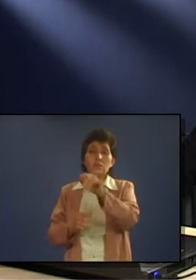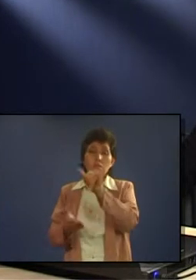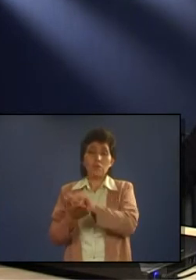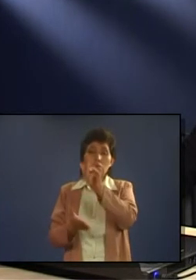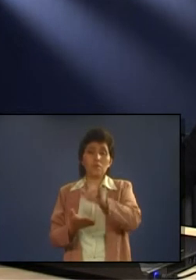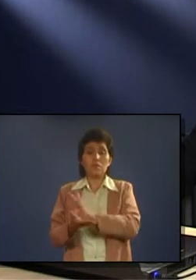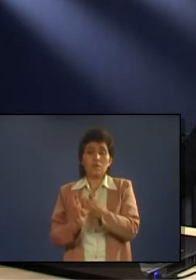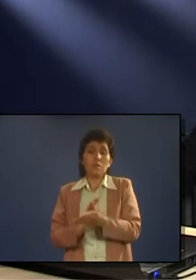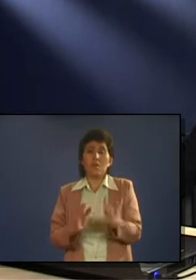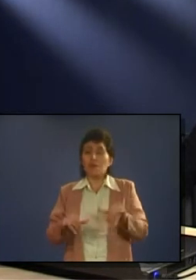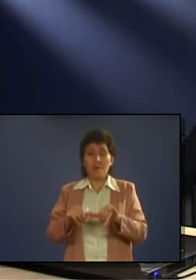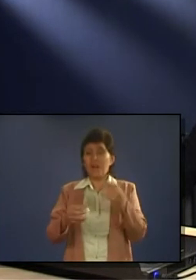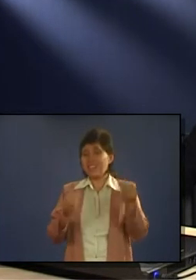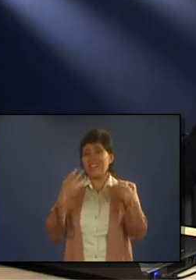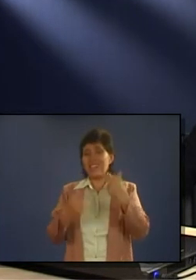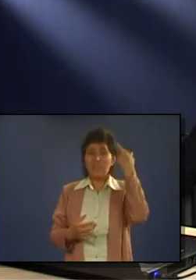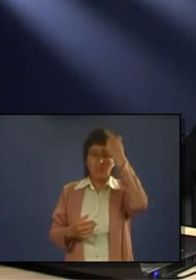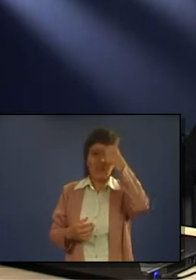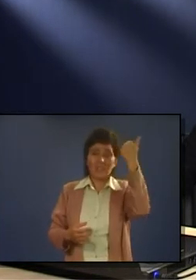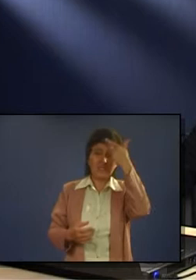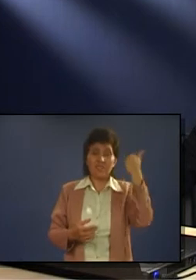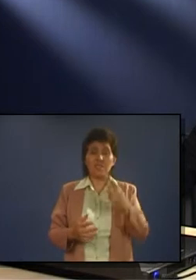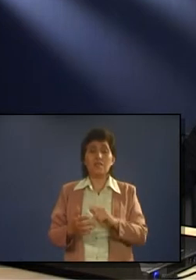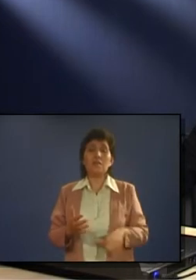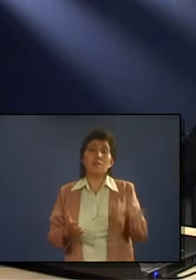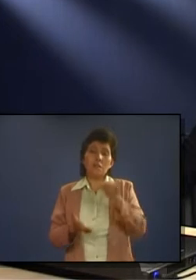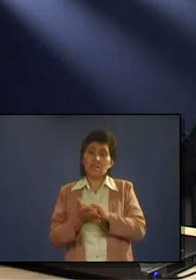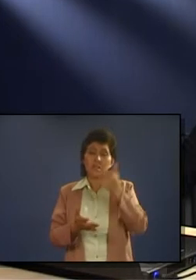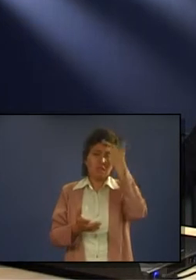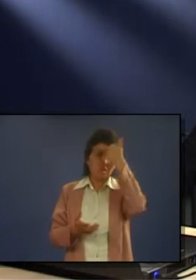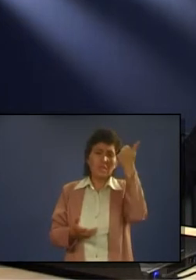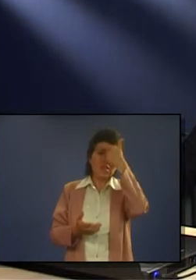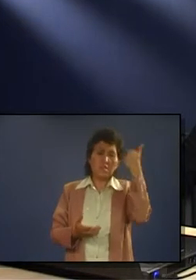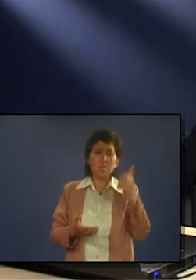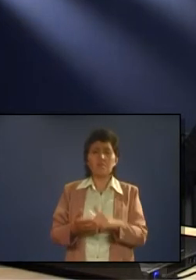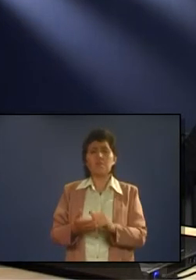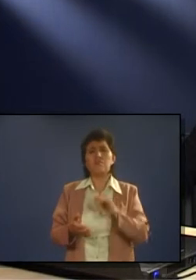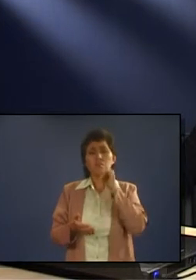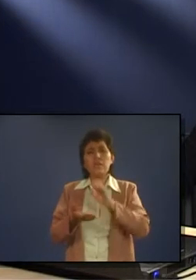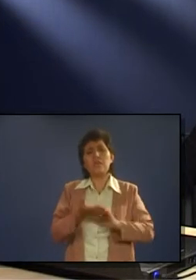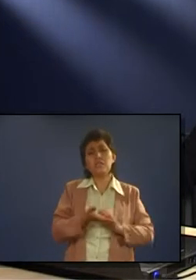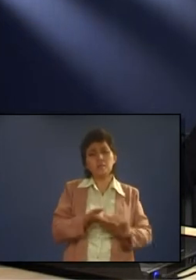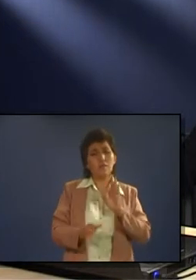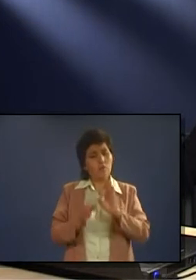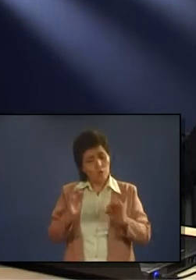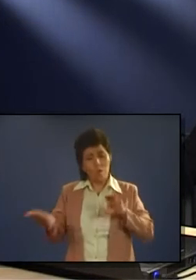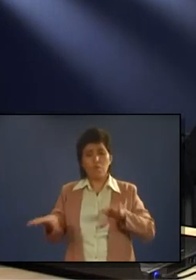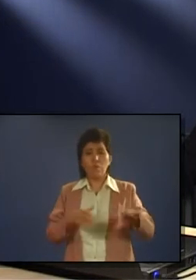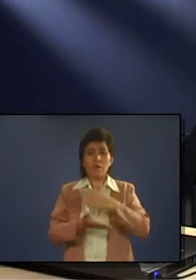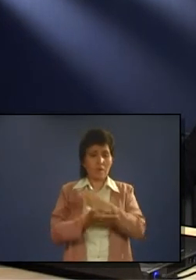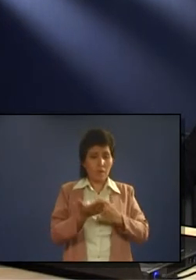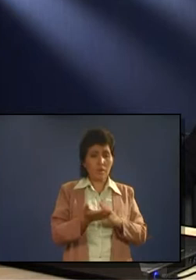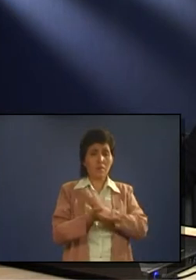didn't give me leave and so on. Now, that's not the reason, okay? That's just excuse. If you have done your part, you're free